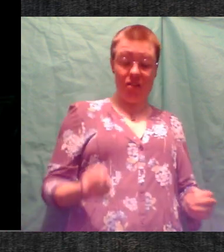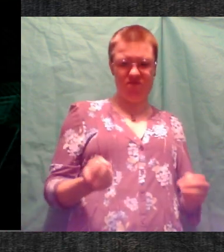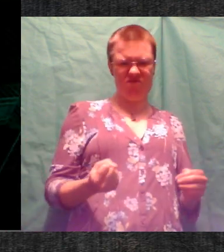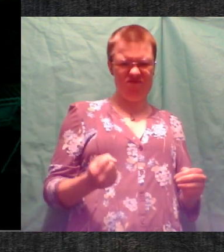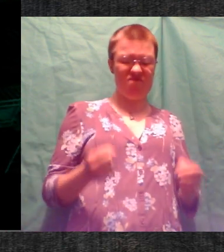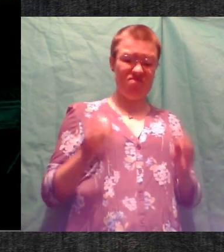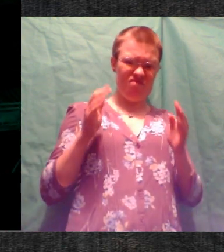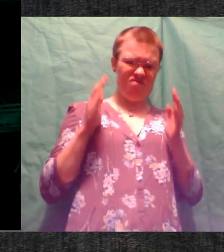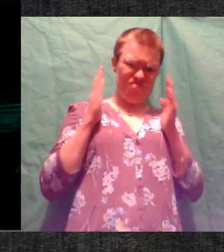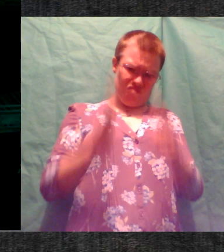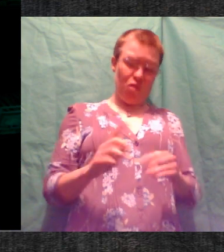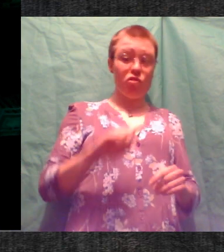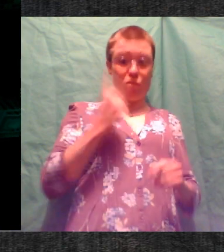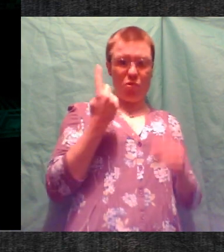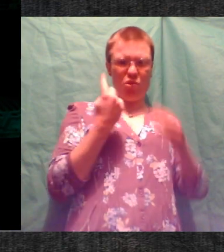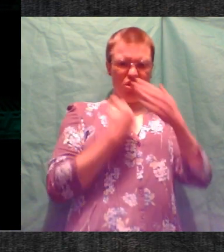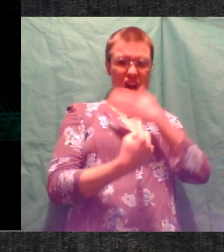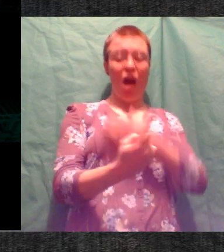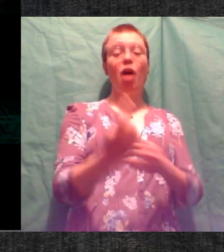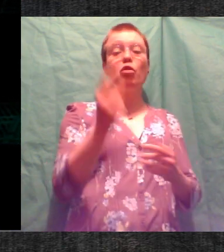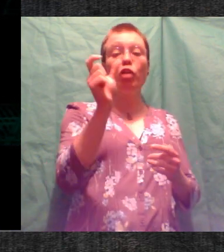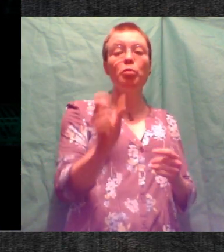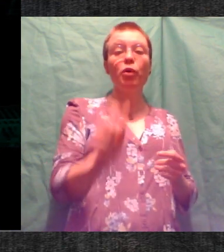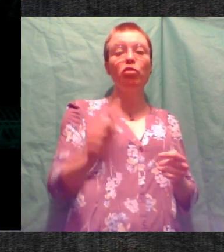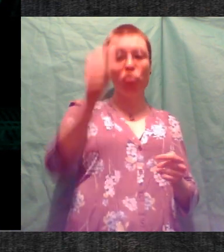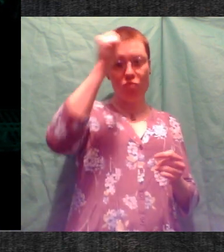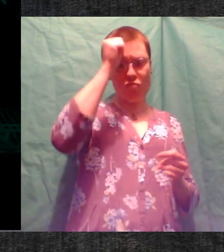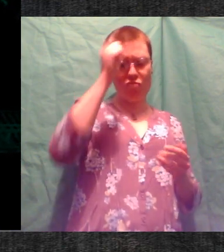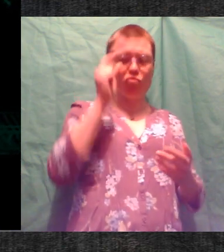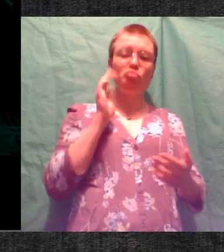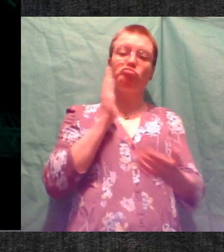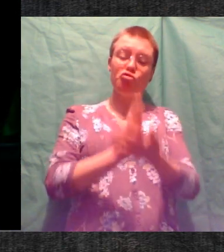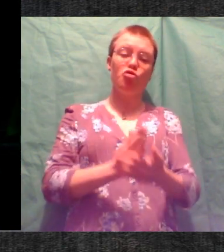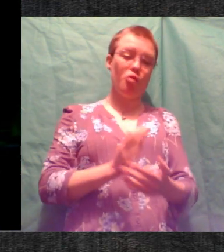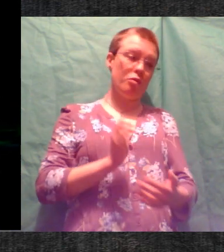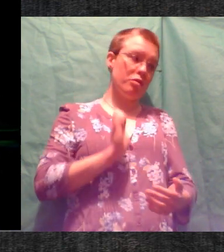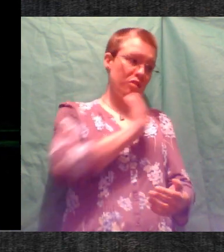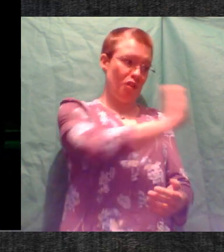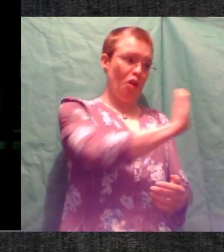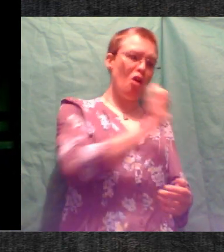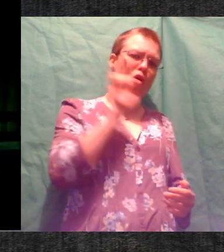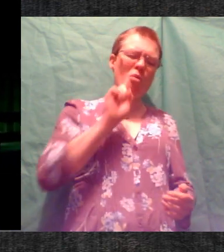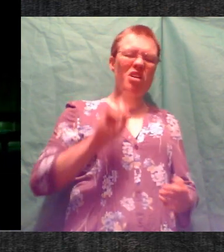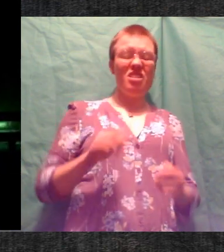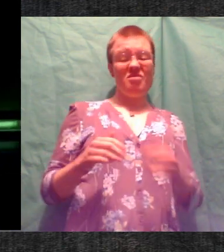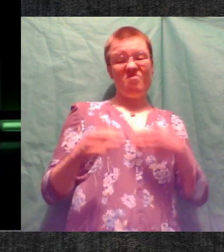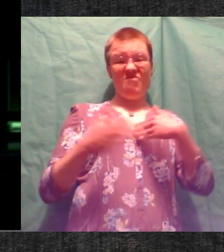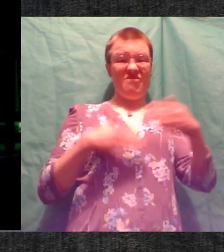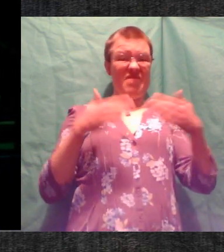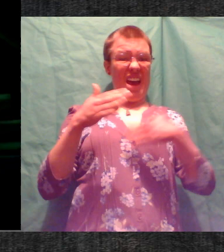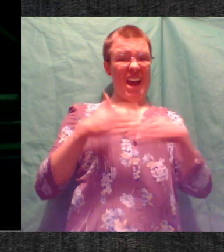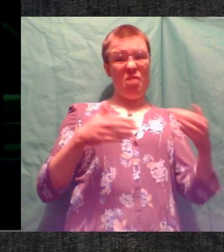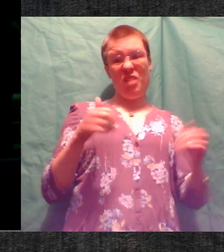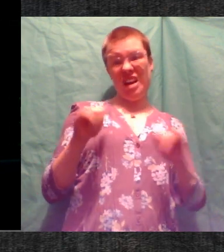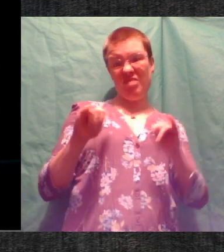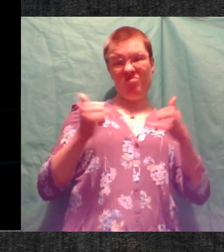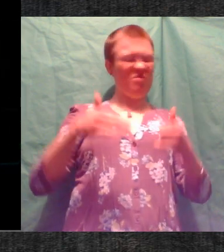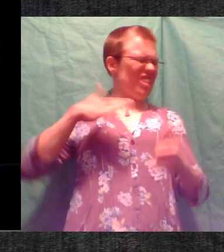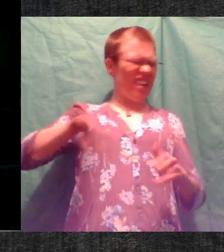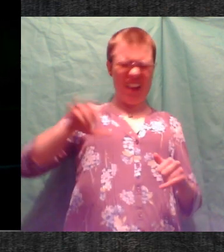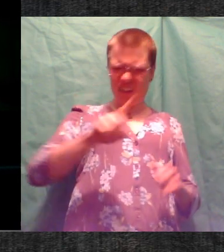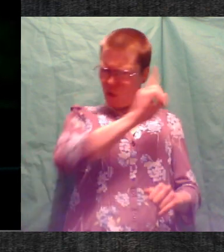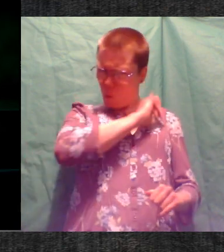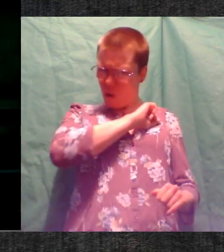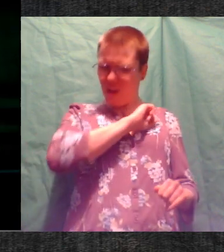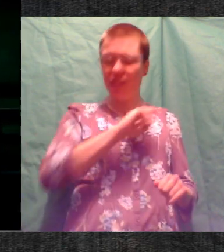Anyway, it might prove to be unnecessary. Why's that? You were successful in coming into contact with all